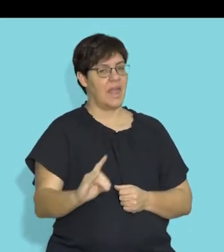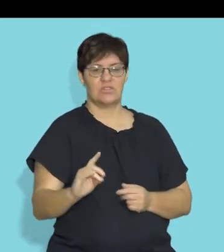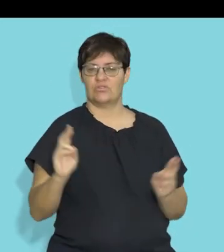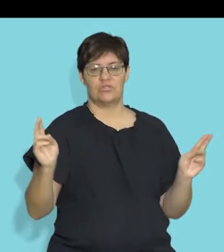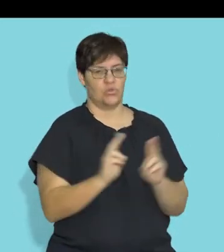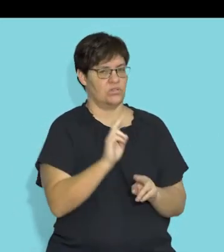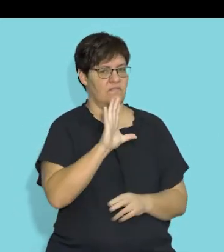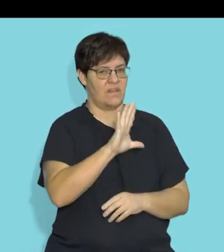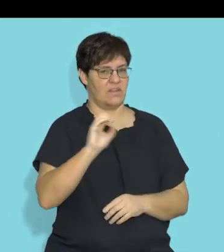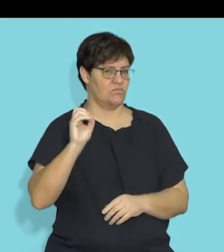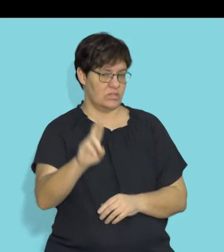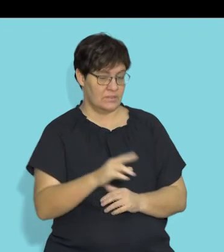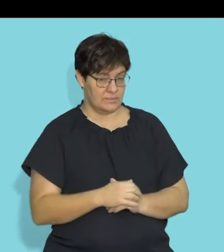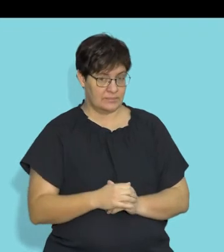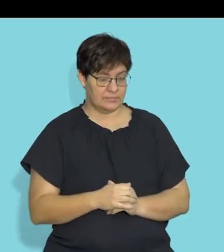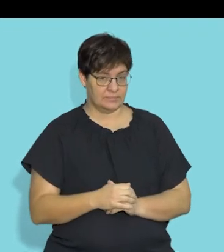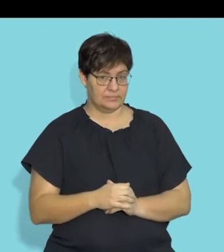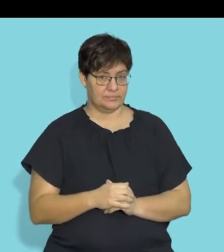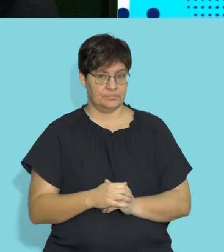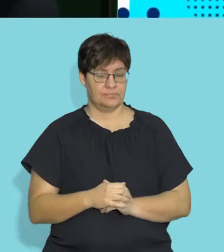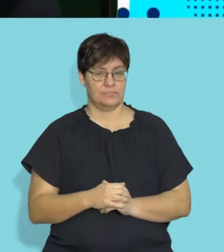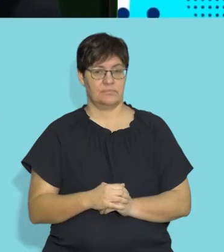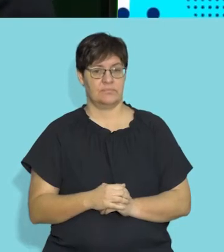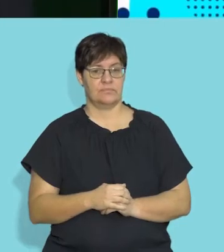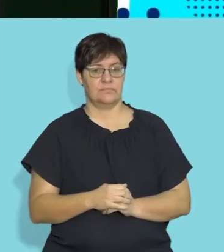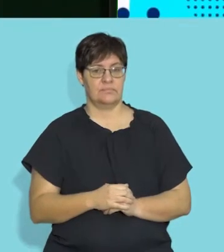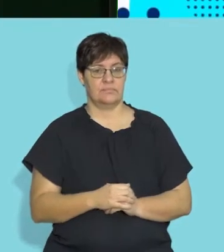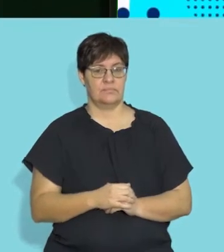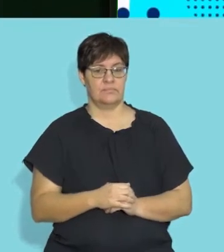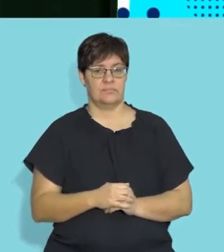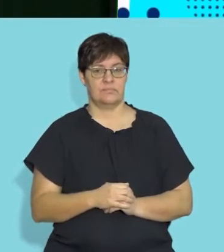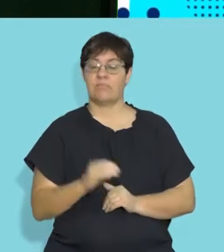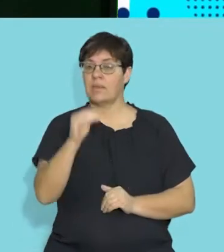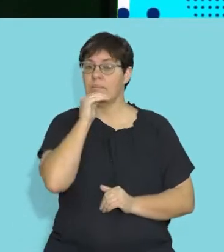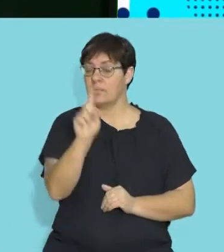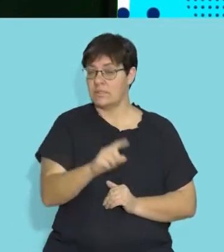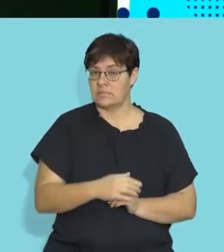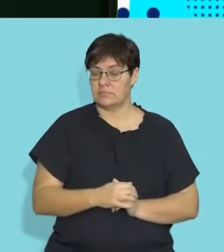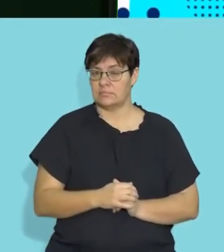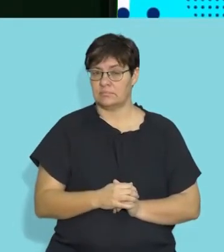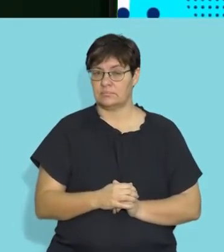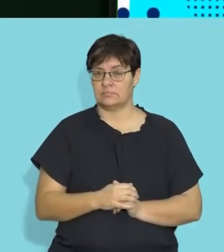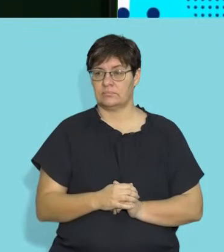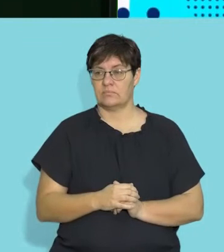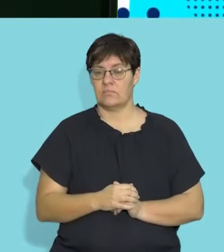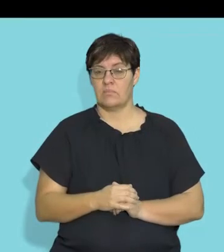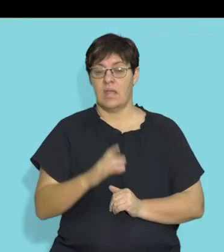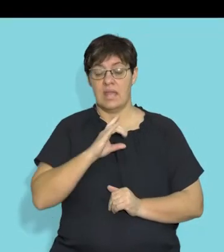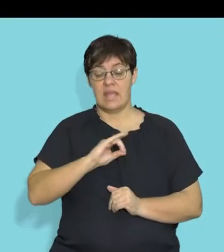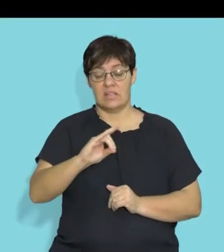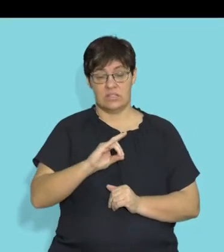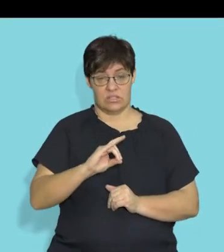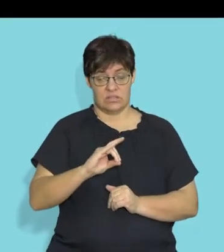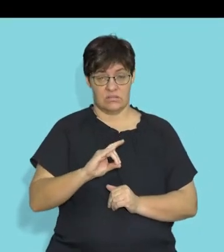the juice is short of 500 Rand, right? This means, therefore, that